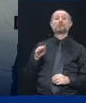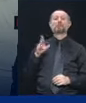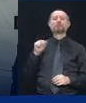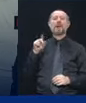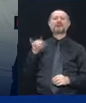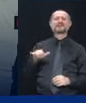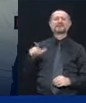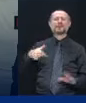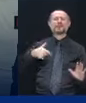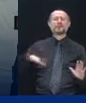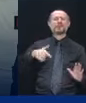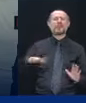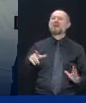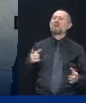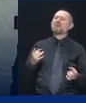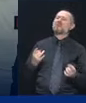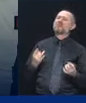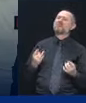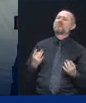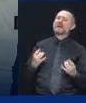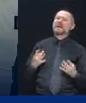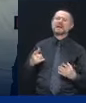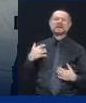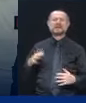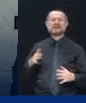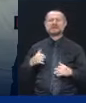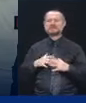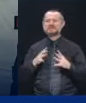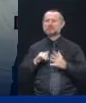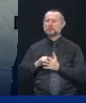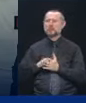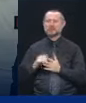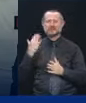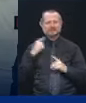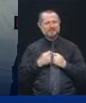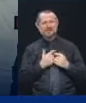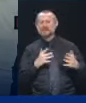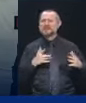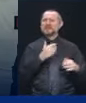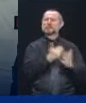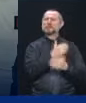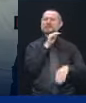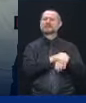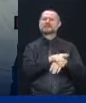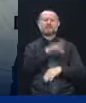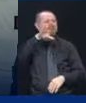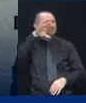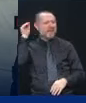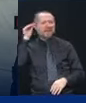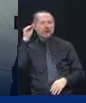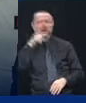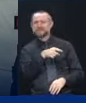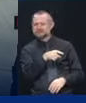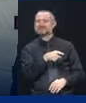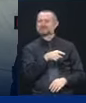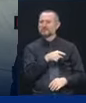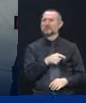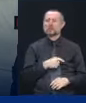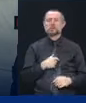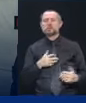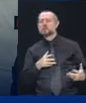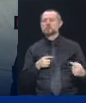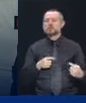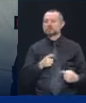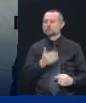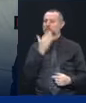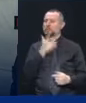a nemesis to New York teams. He played with the New England Patriots, and we had a great New York rivalry with